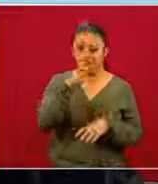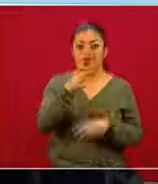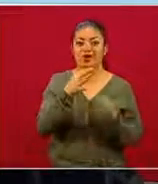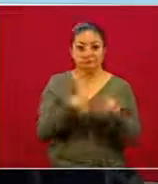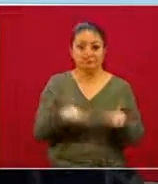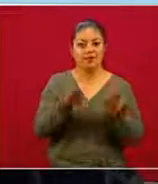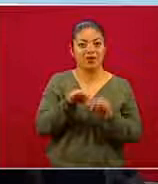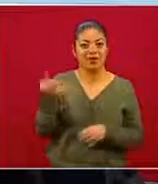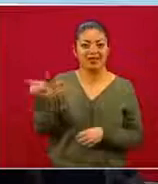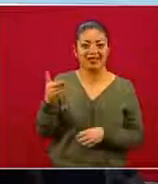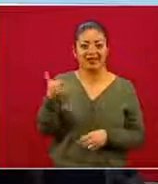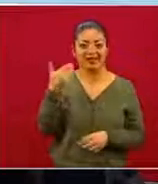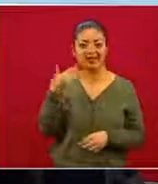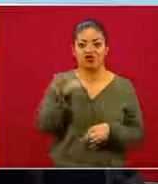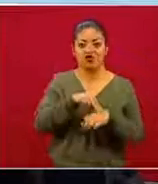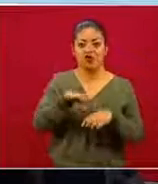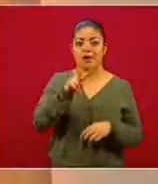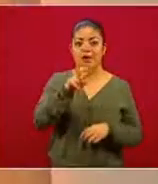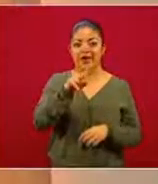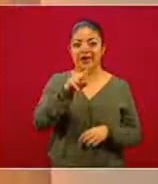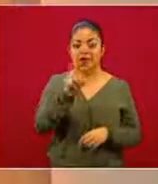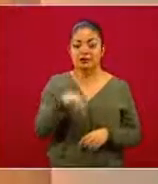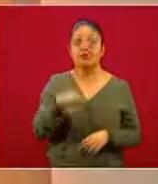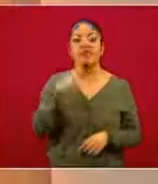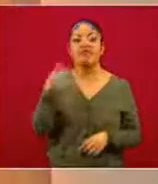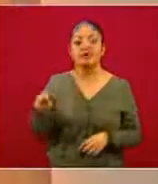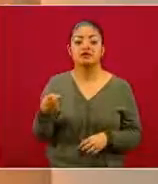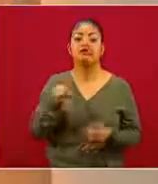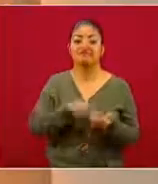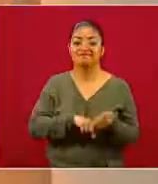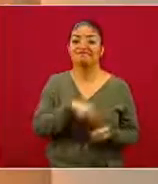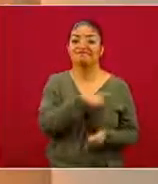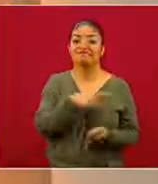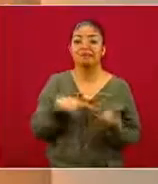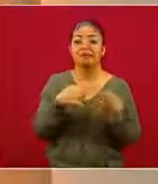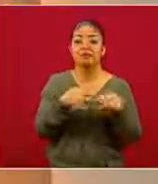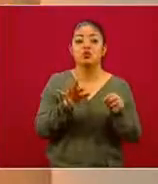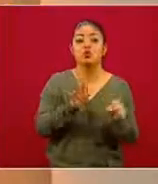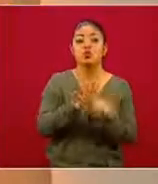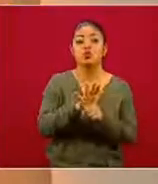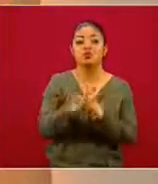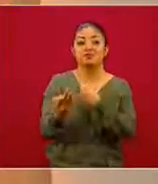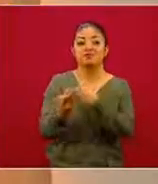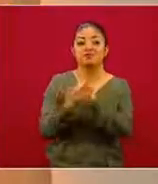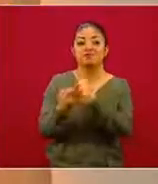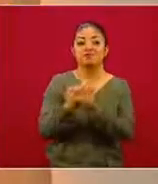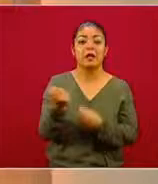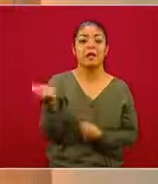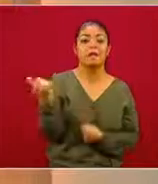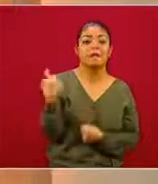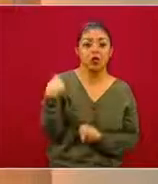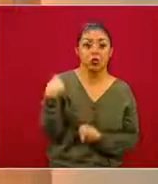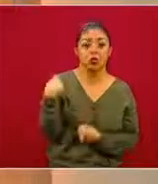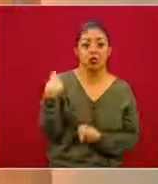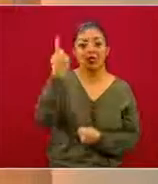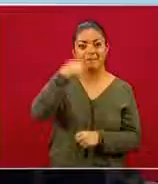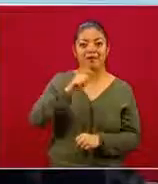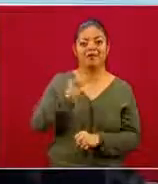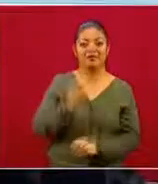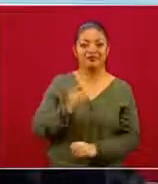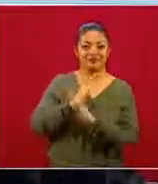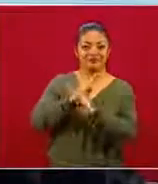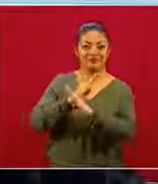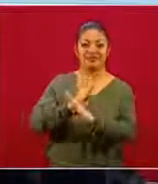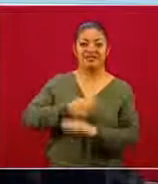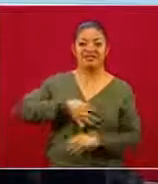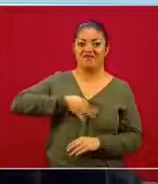and adolescents much harder than it does the adult population. That's why vaccination is so important.